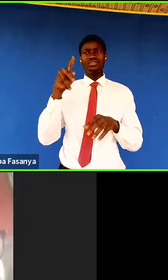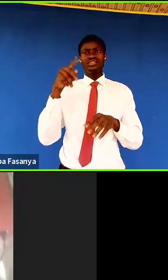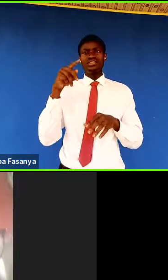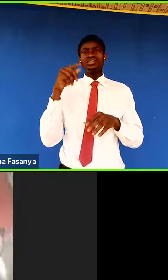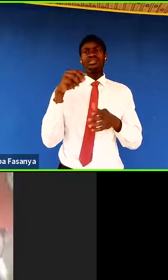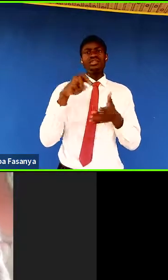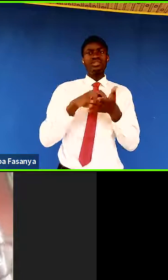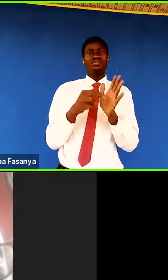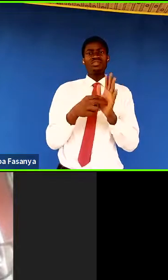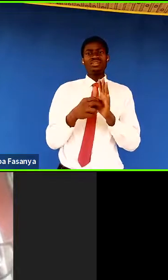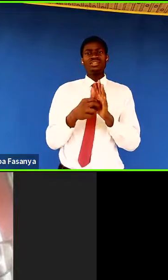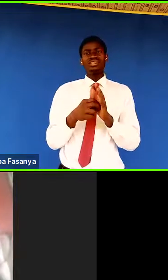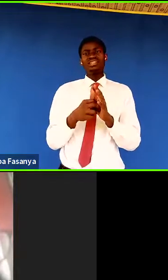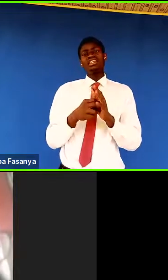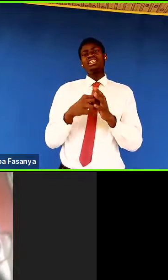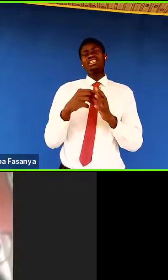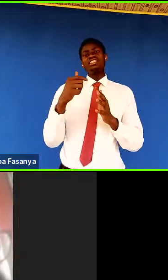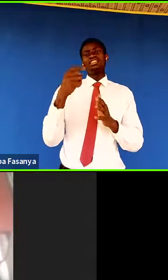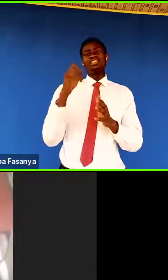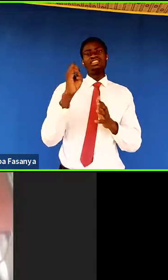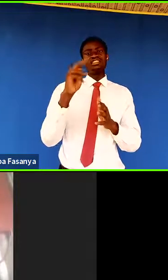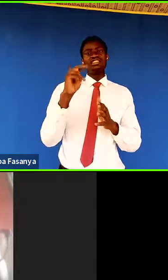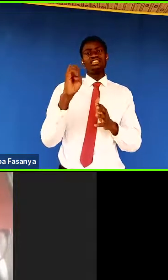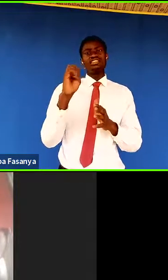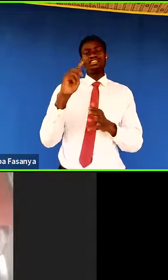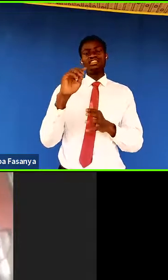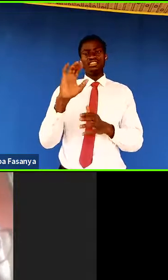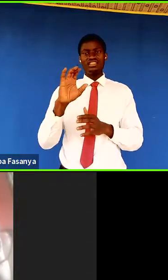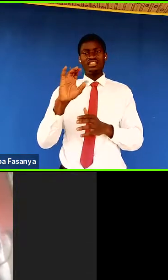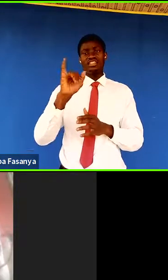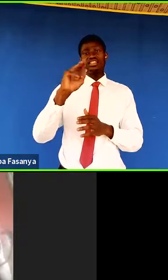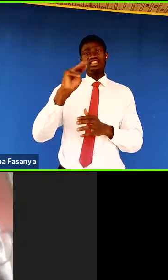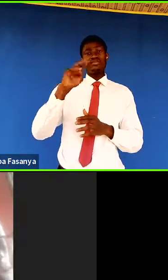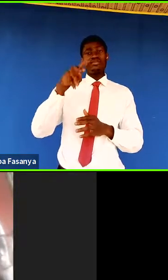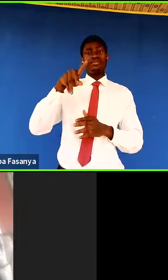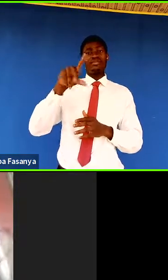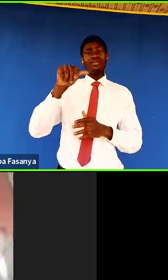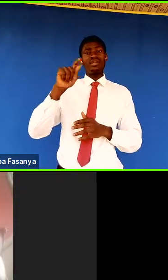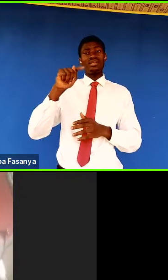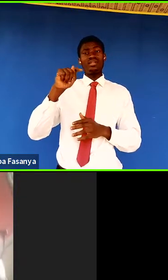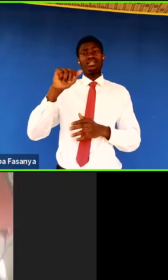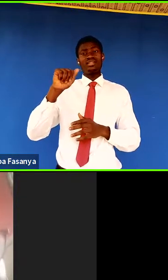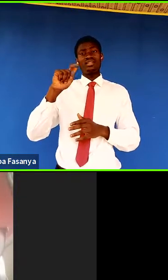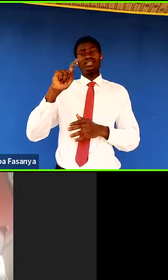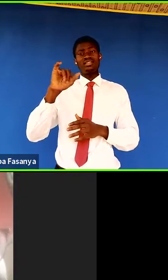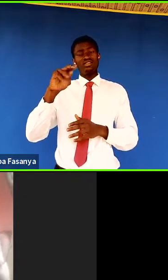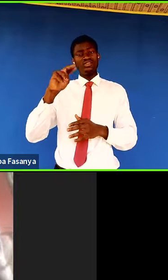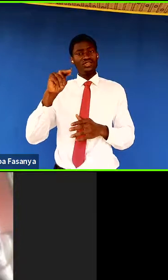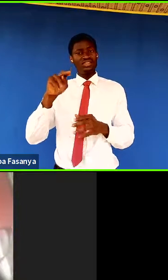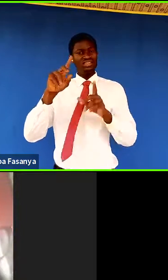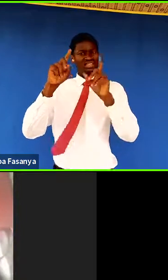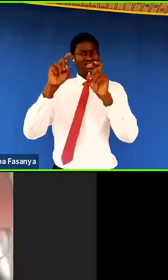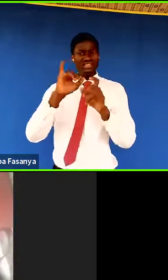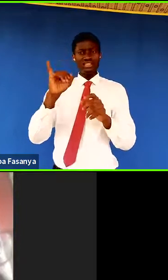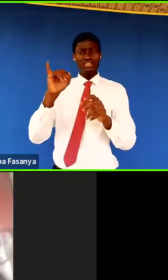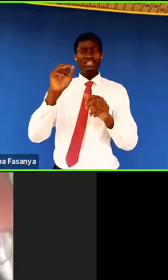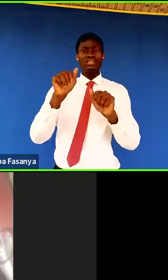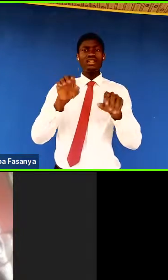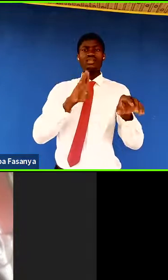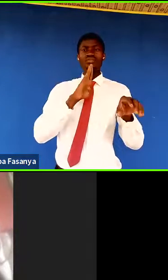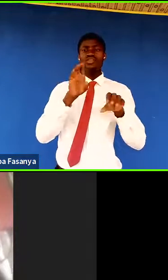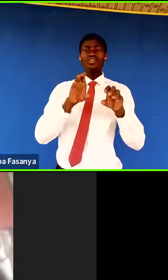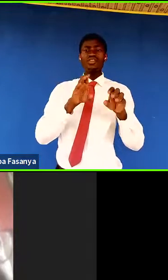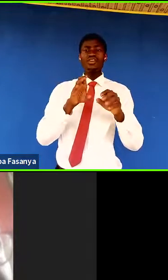pre-implantation genetic testing, and this can only be done when you do IVF, in vitro fertilization, where